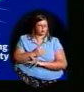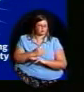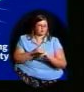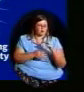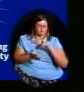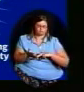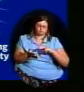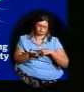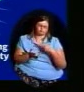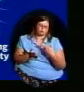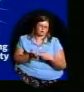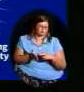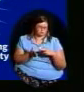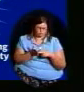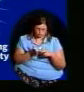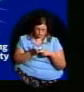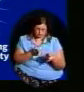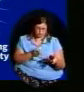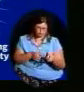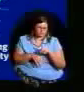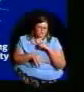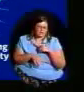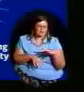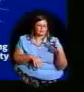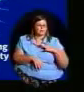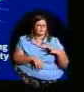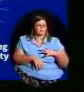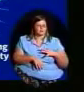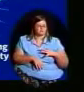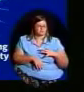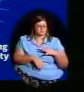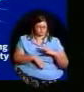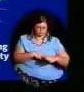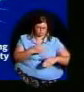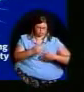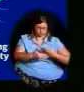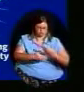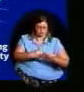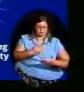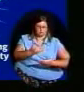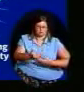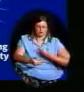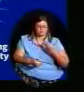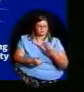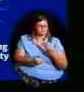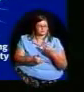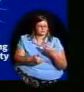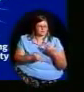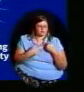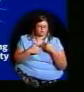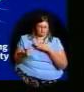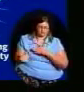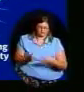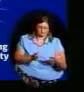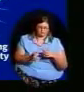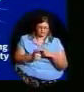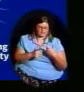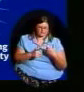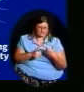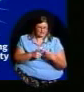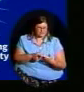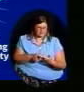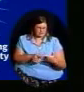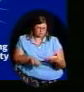all over the country. The main benefits are going through this process and coming up with a plan will improve interagency